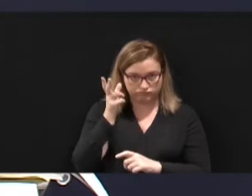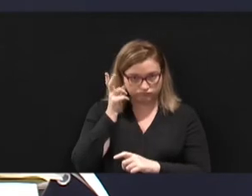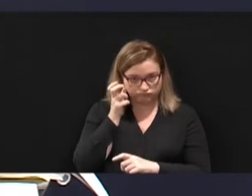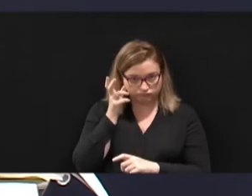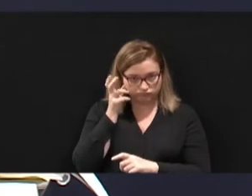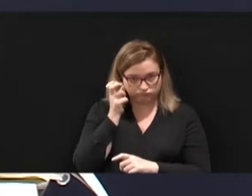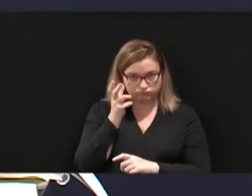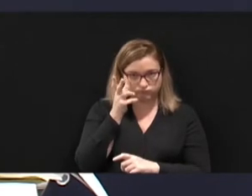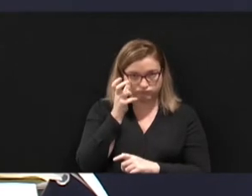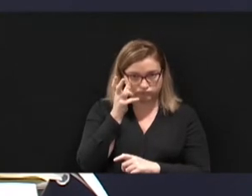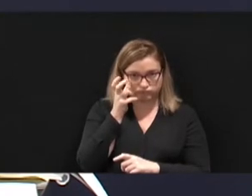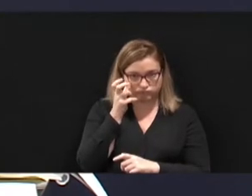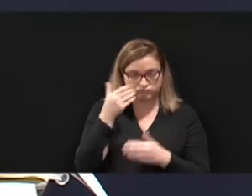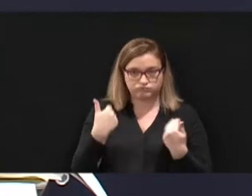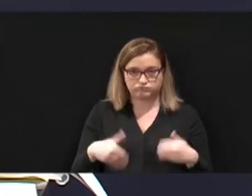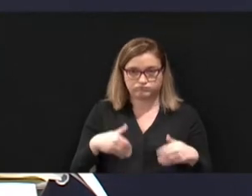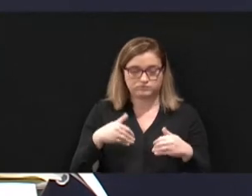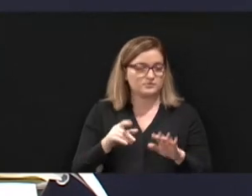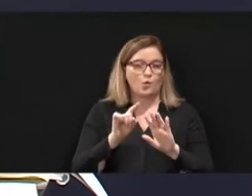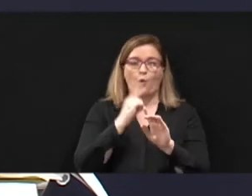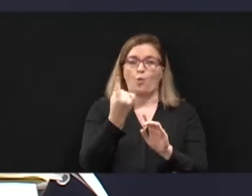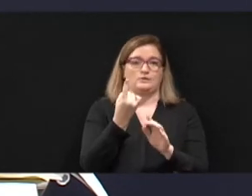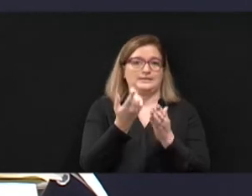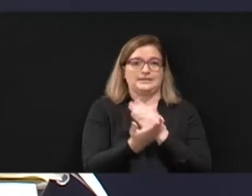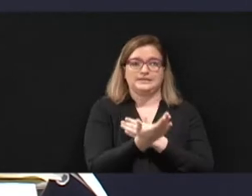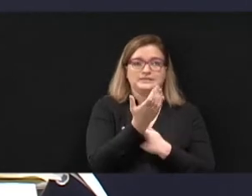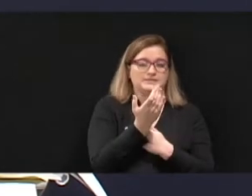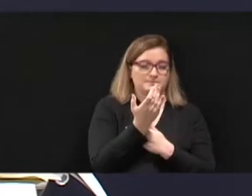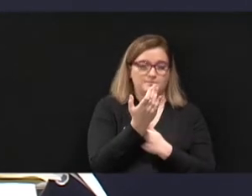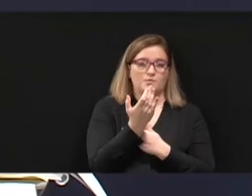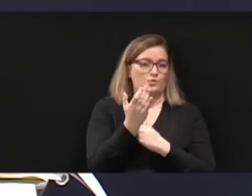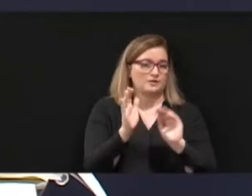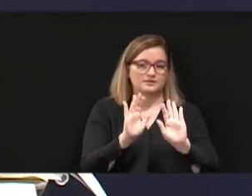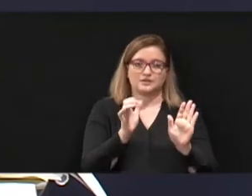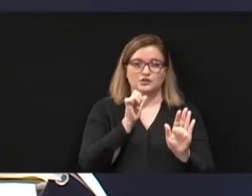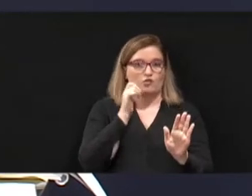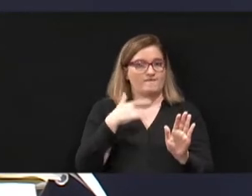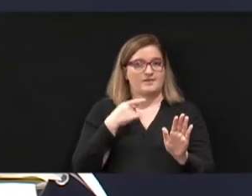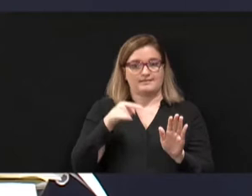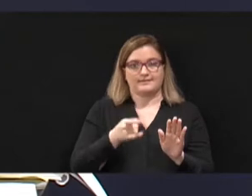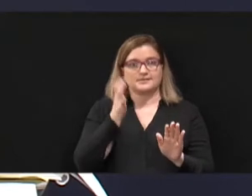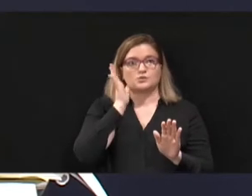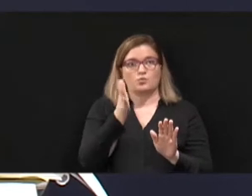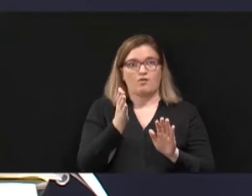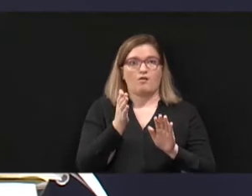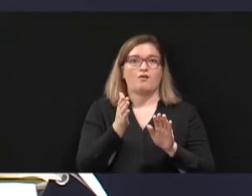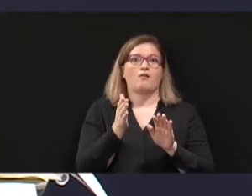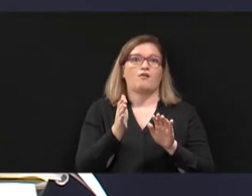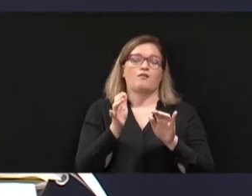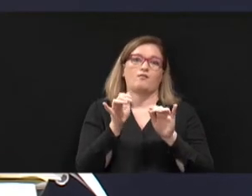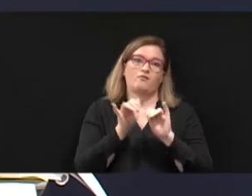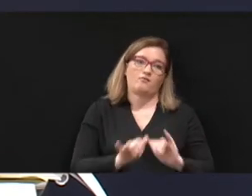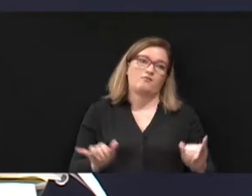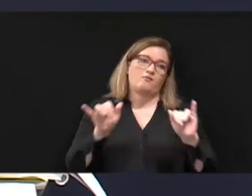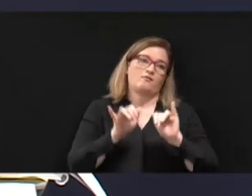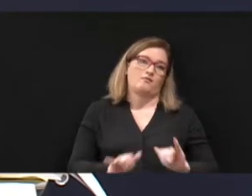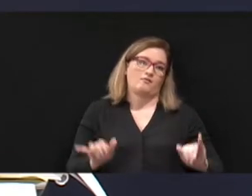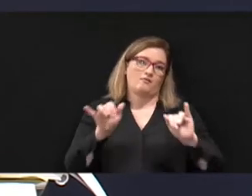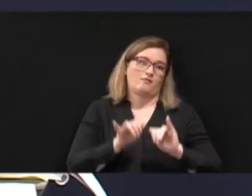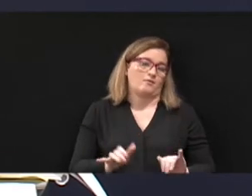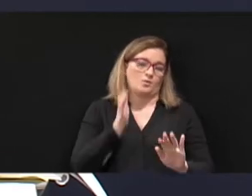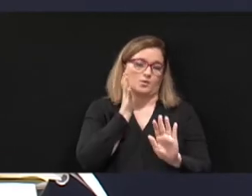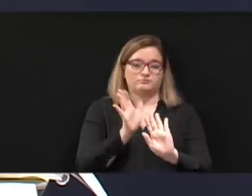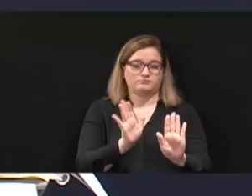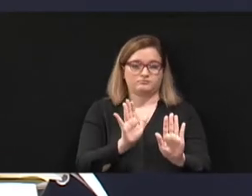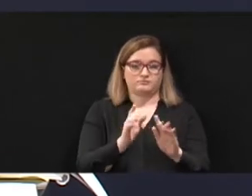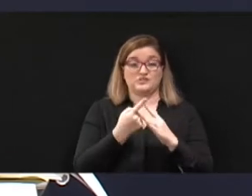please know that is just this morning. As we go through, don't be thinking, oh my gosh, are we going to be doing this all week? As we go through starting